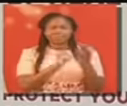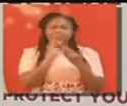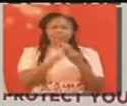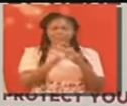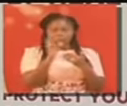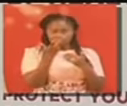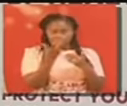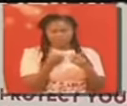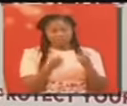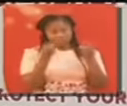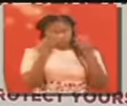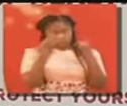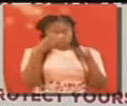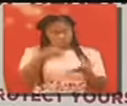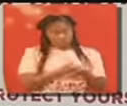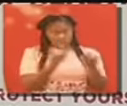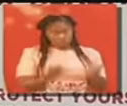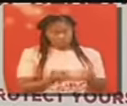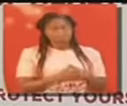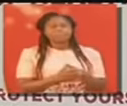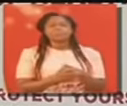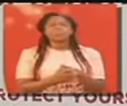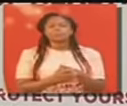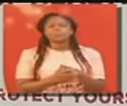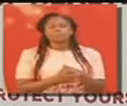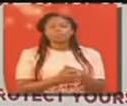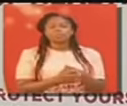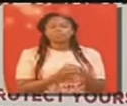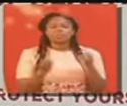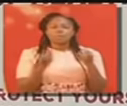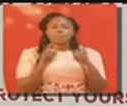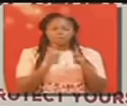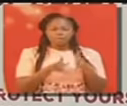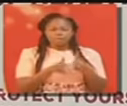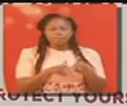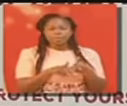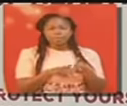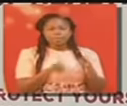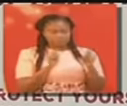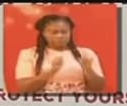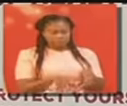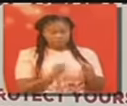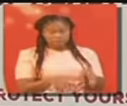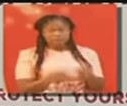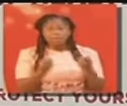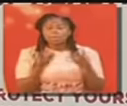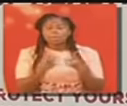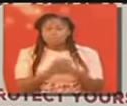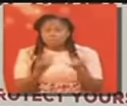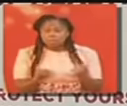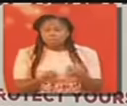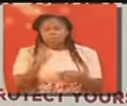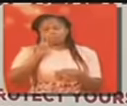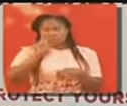as follows. To date, the number of samples submitted for testing has reached